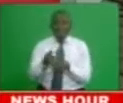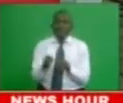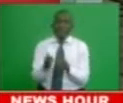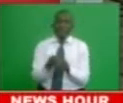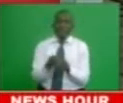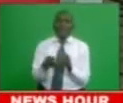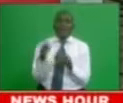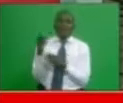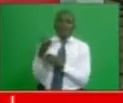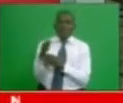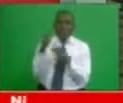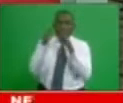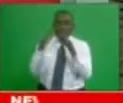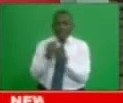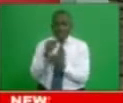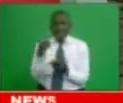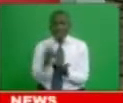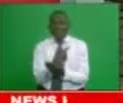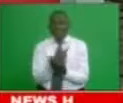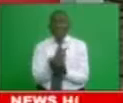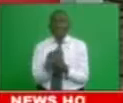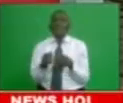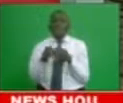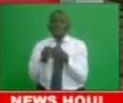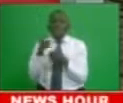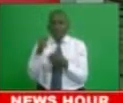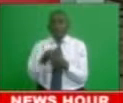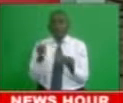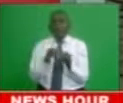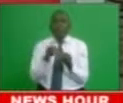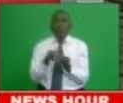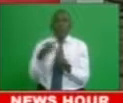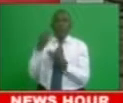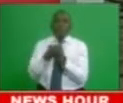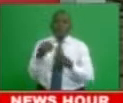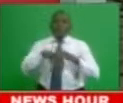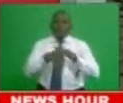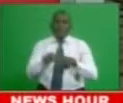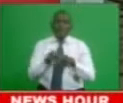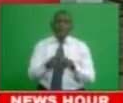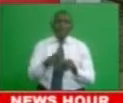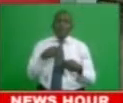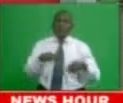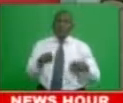at the Flagstaff House that Ghana is ripe for huge volumes of investment and